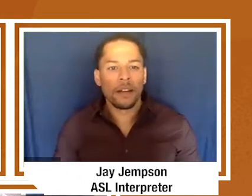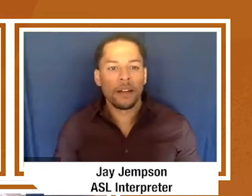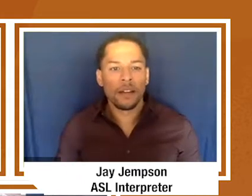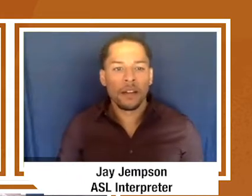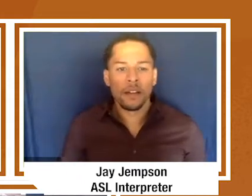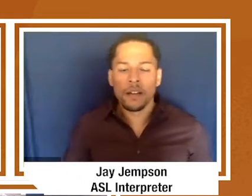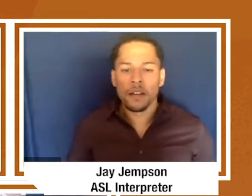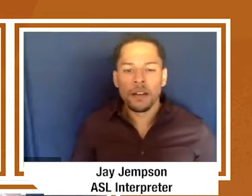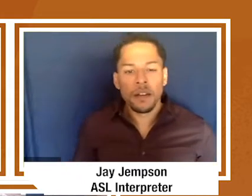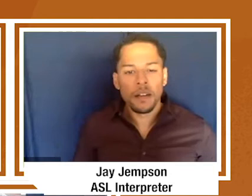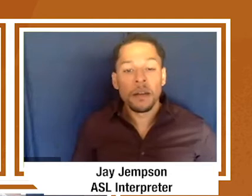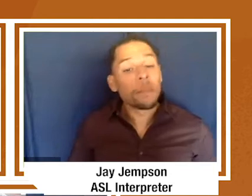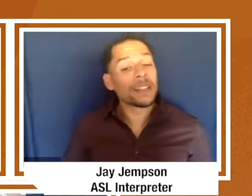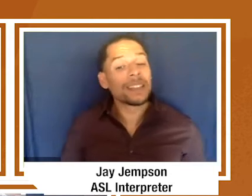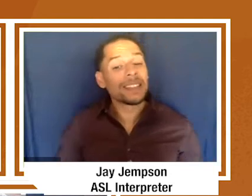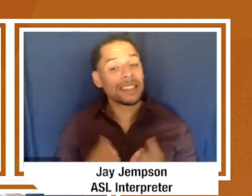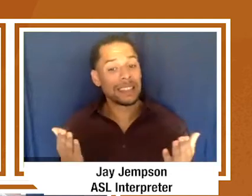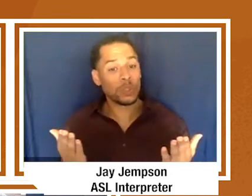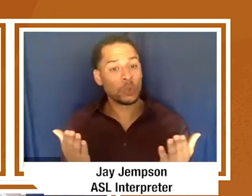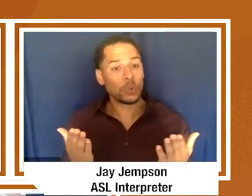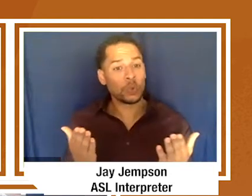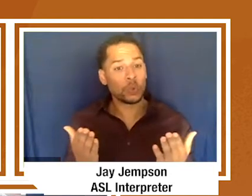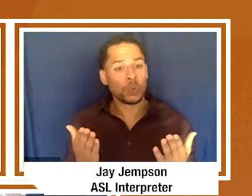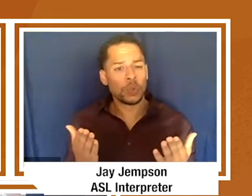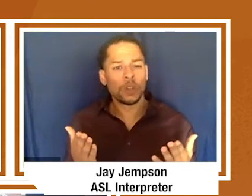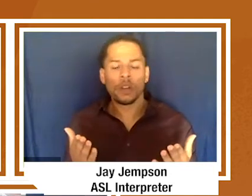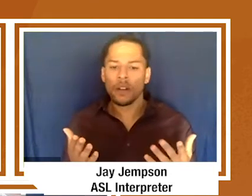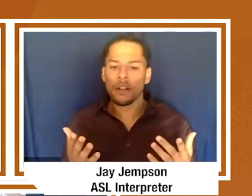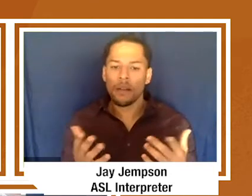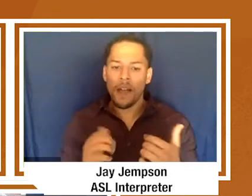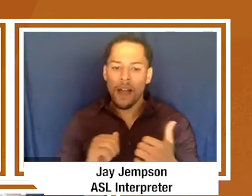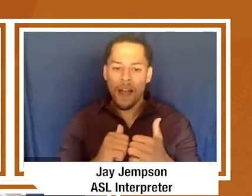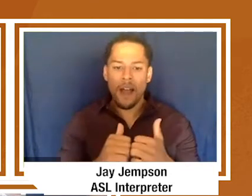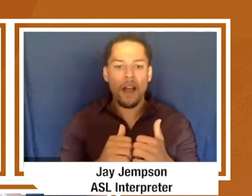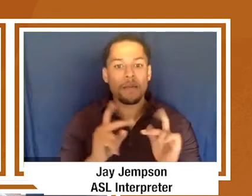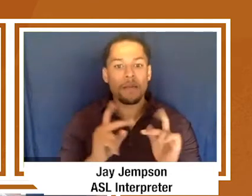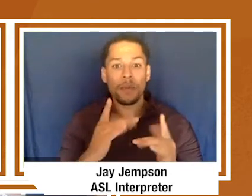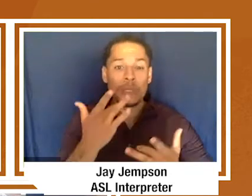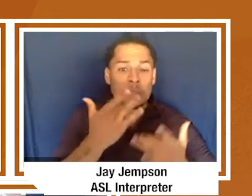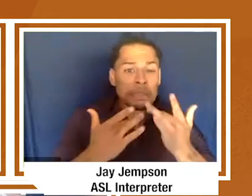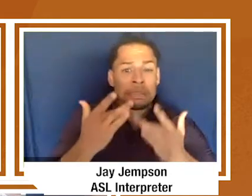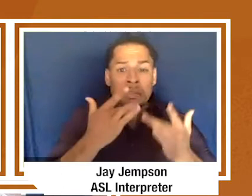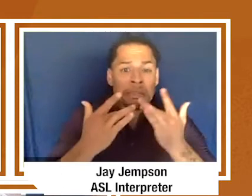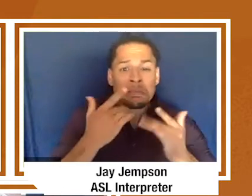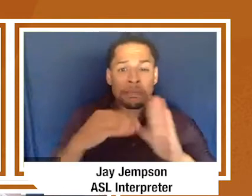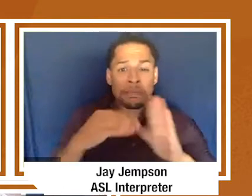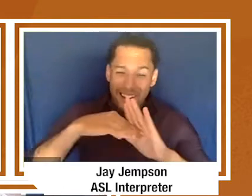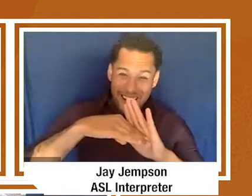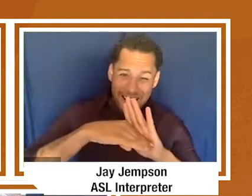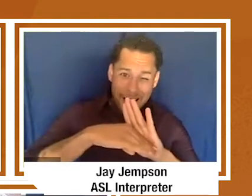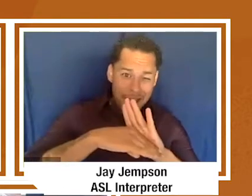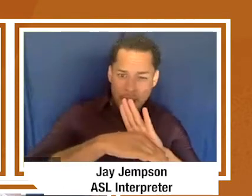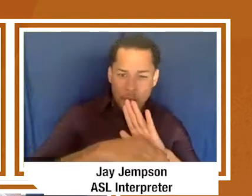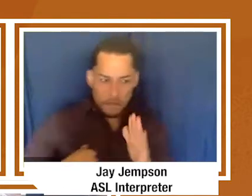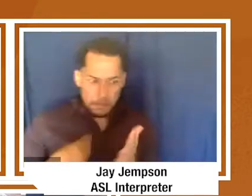it's been here that we've been able to just provide that lifeline and no questions